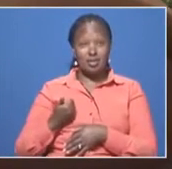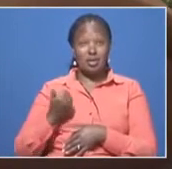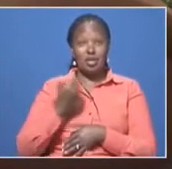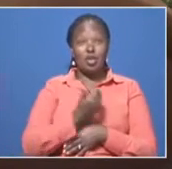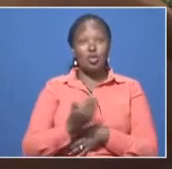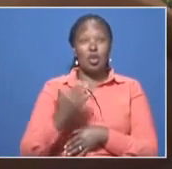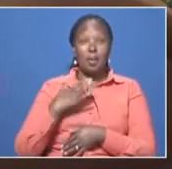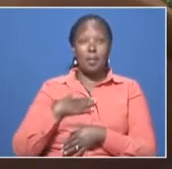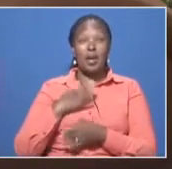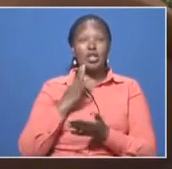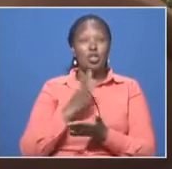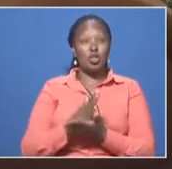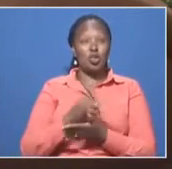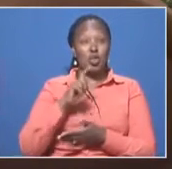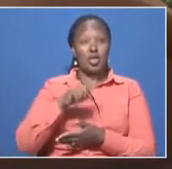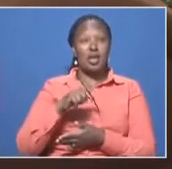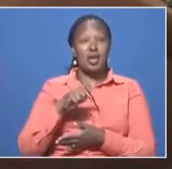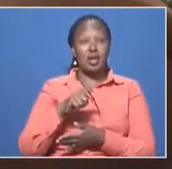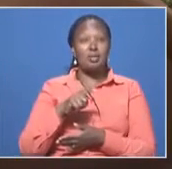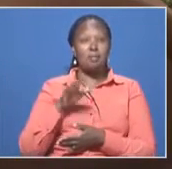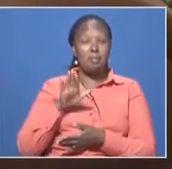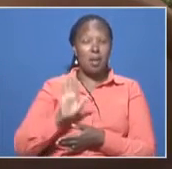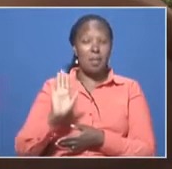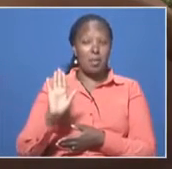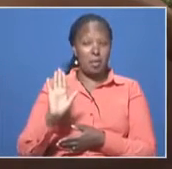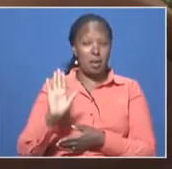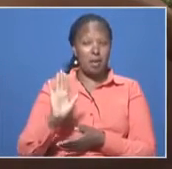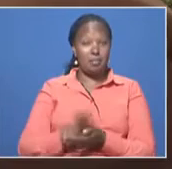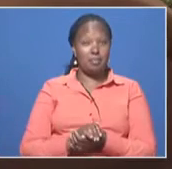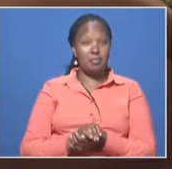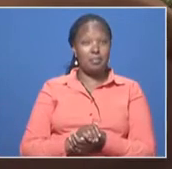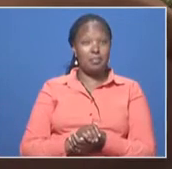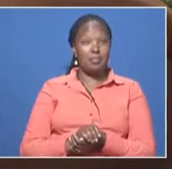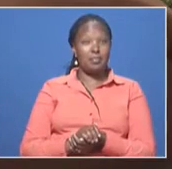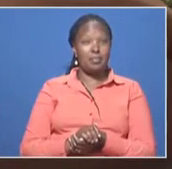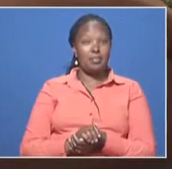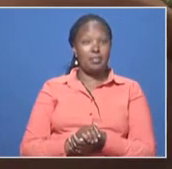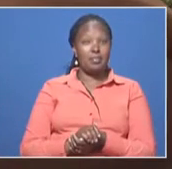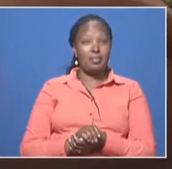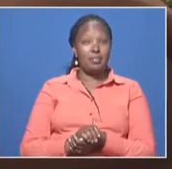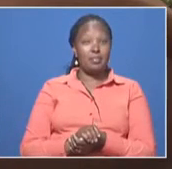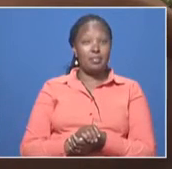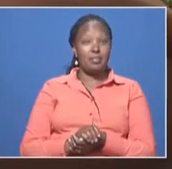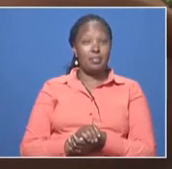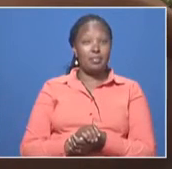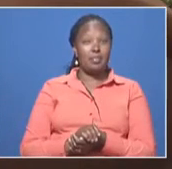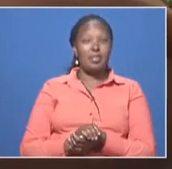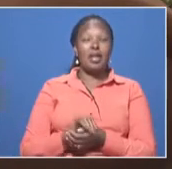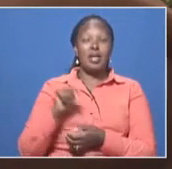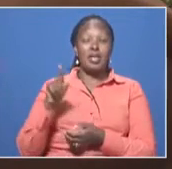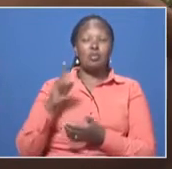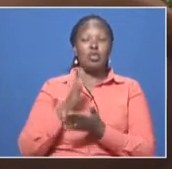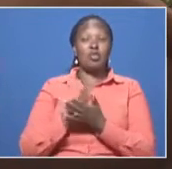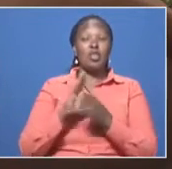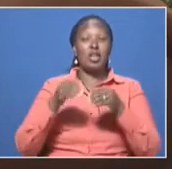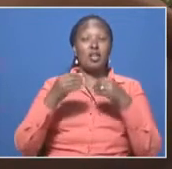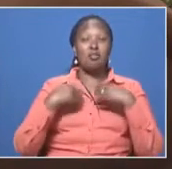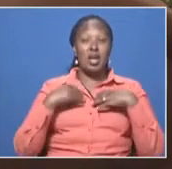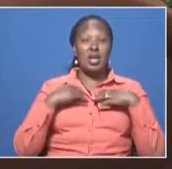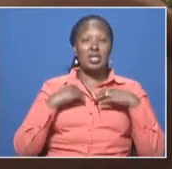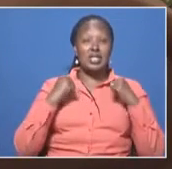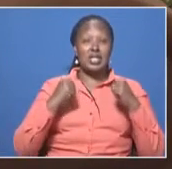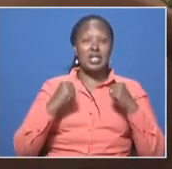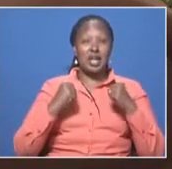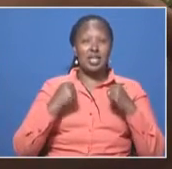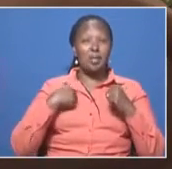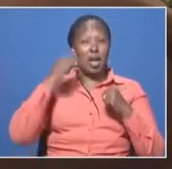children still need their mom. So they have actually been one of my strengths, because I know they need